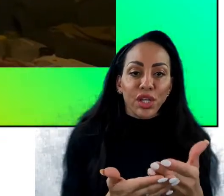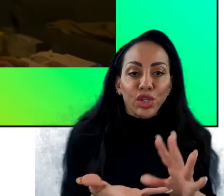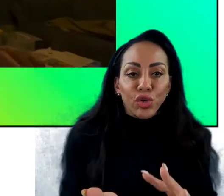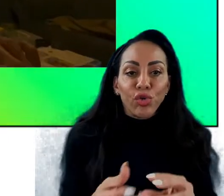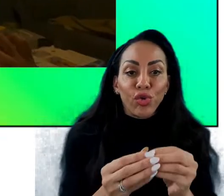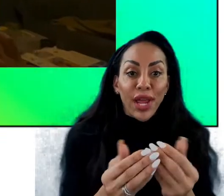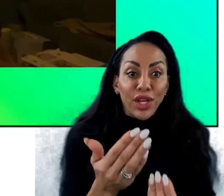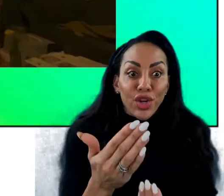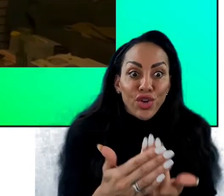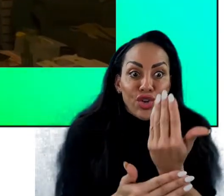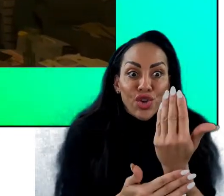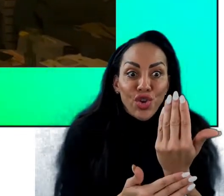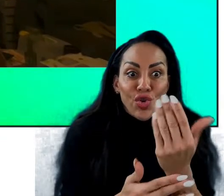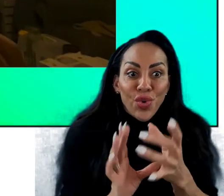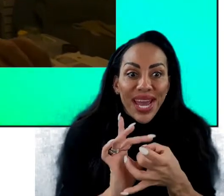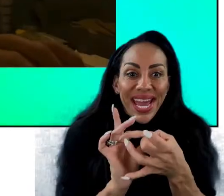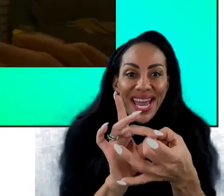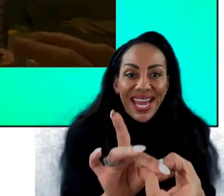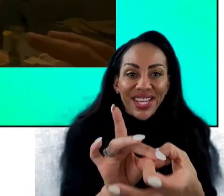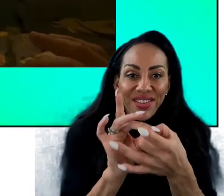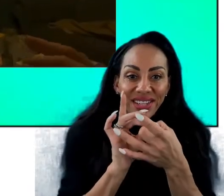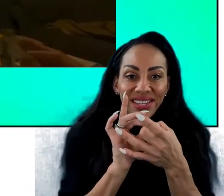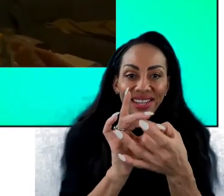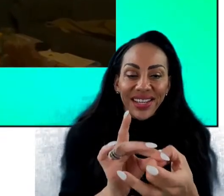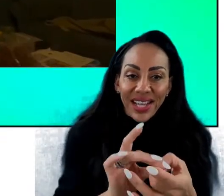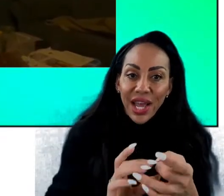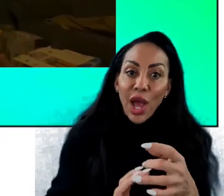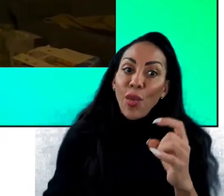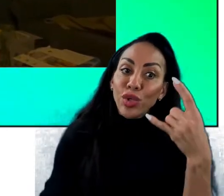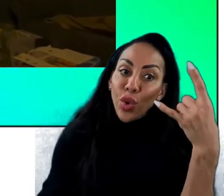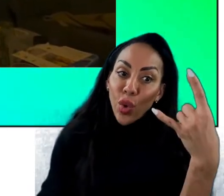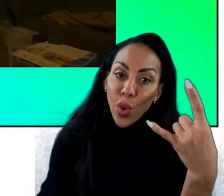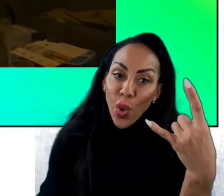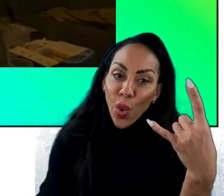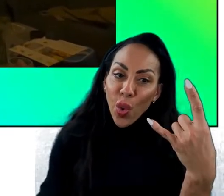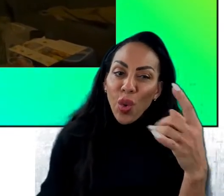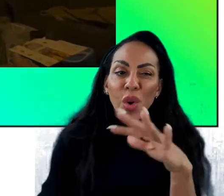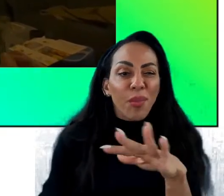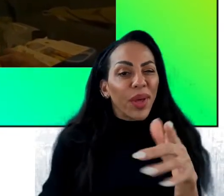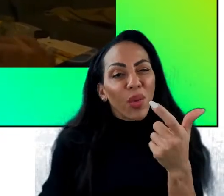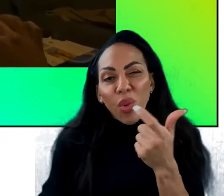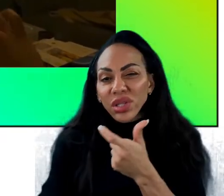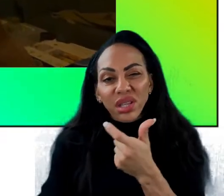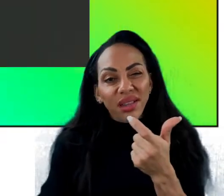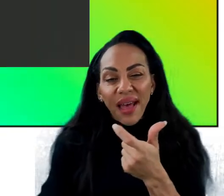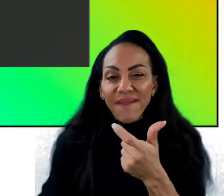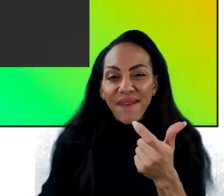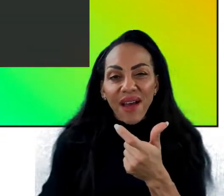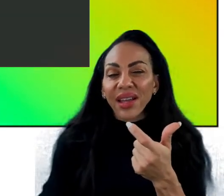This looked cool and was a little bit fun, but it wasn't as satisfying as we hoped.